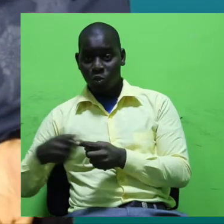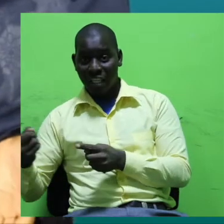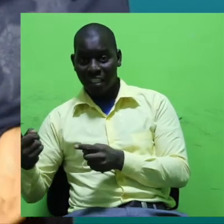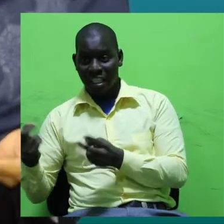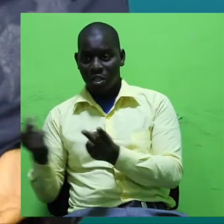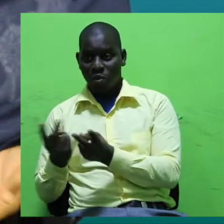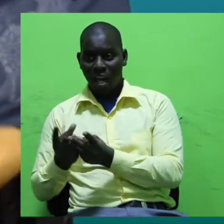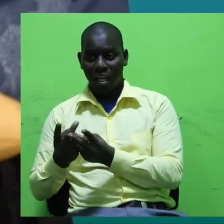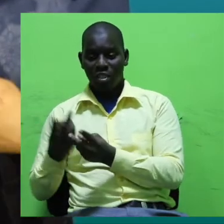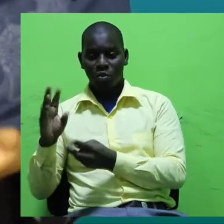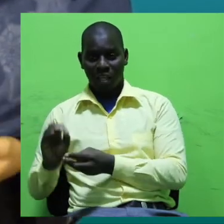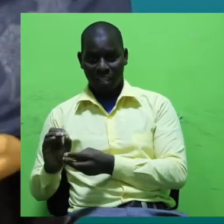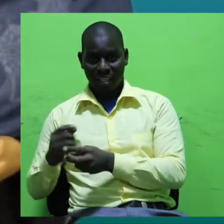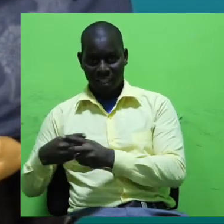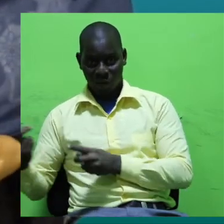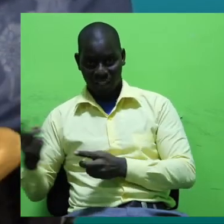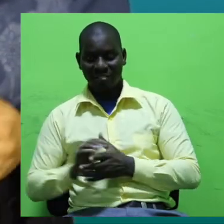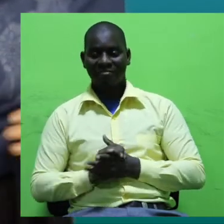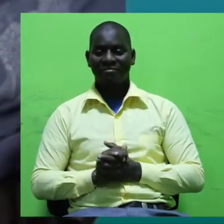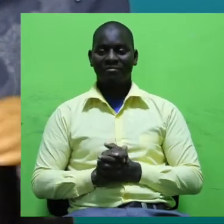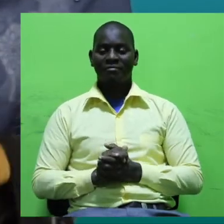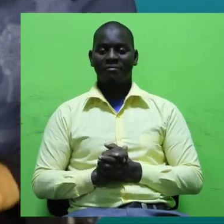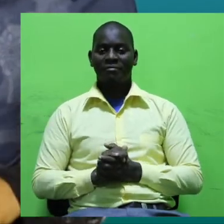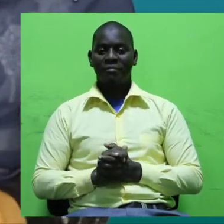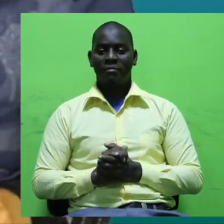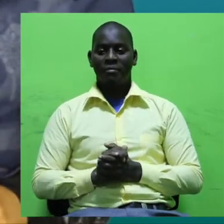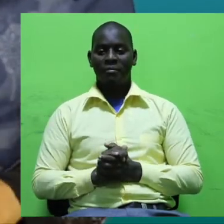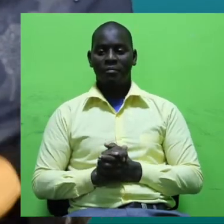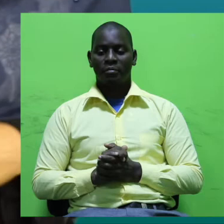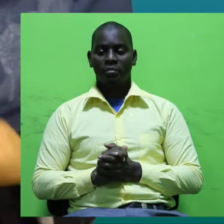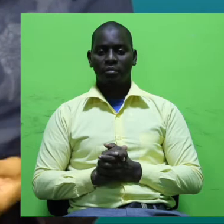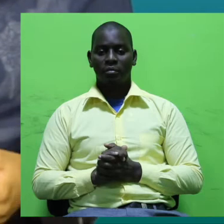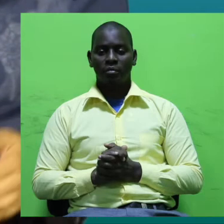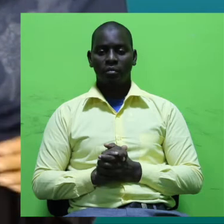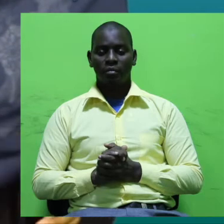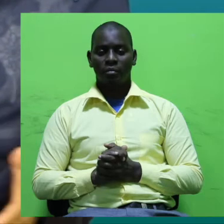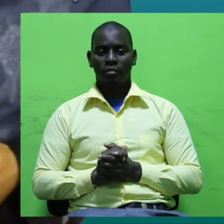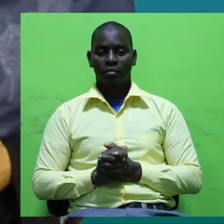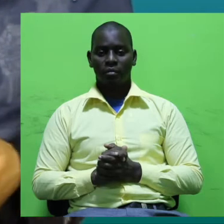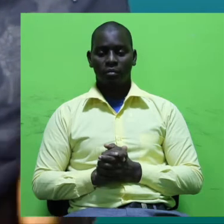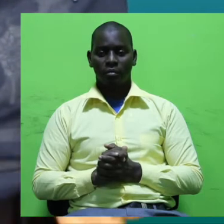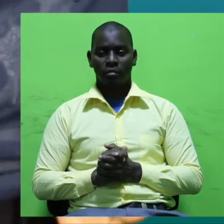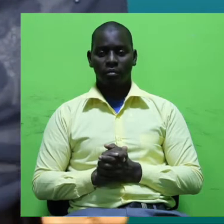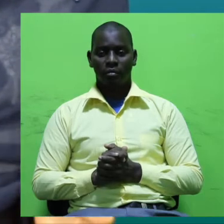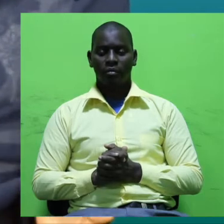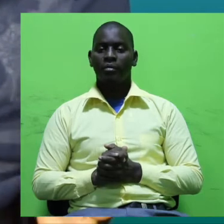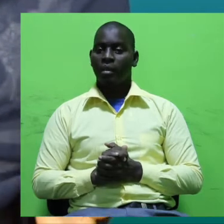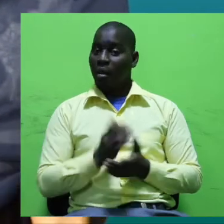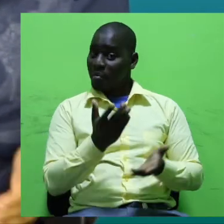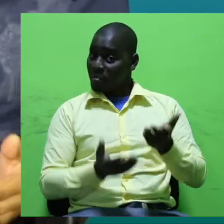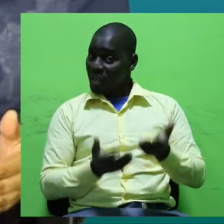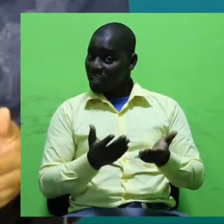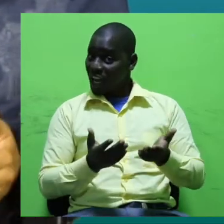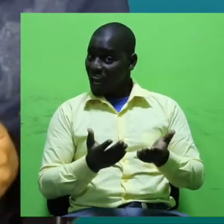corresponding to phenomena or an event. In most scientific work, we want to know how long an event lasts.